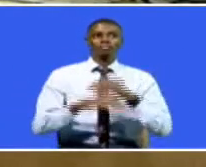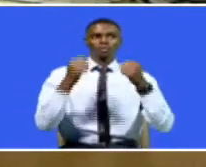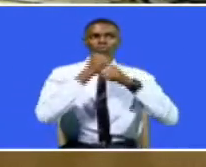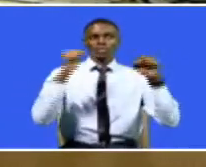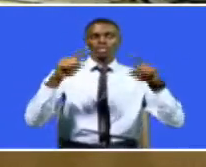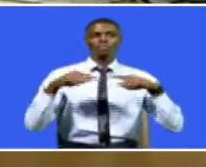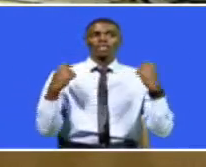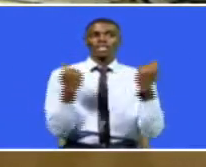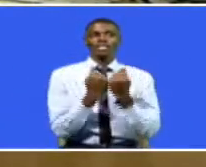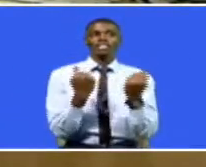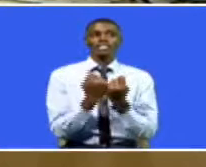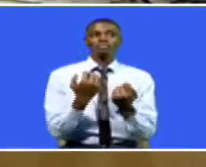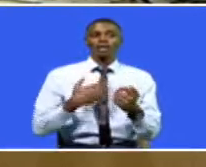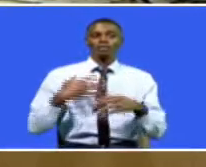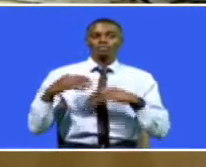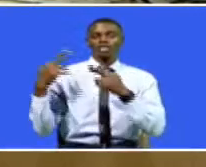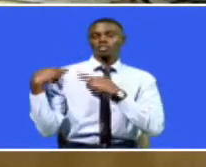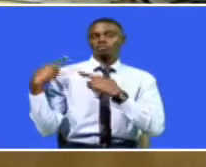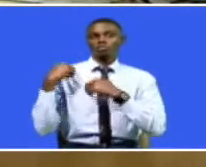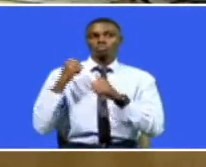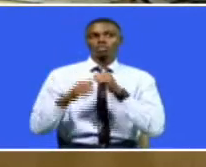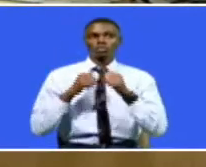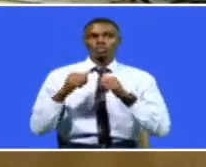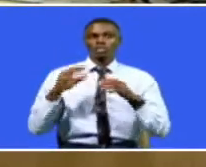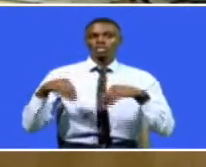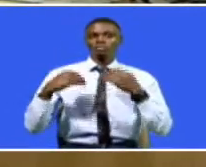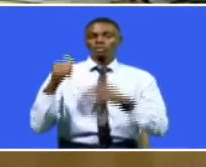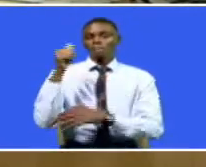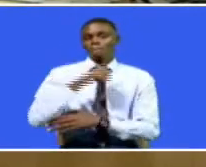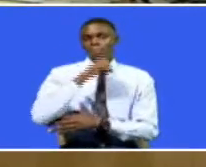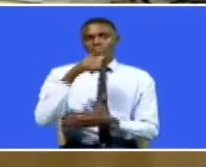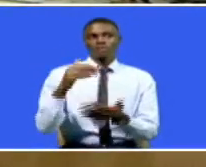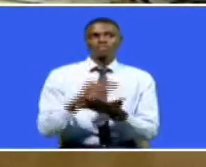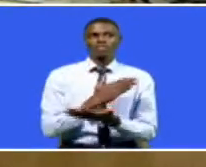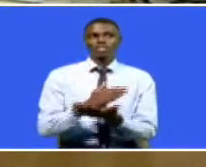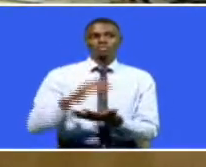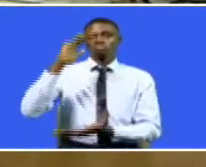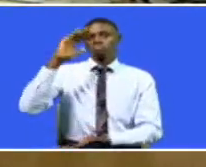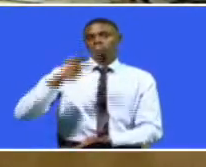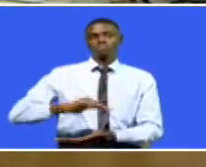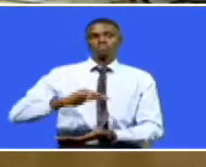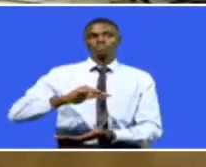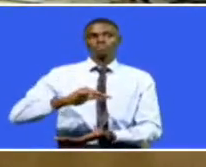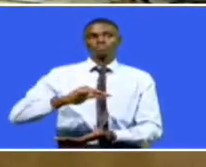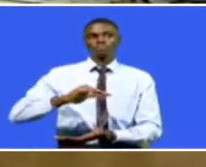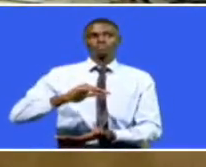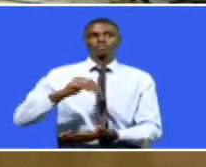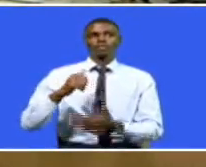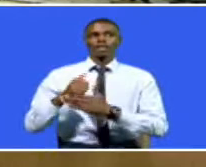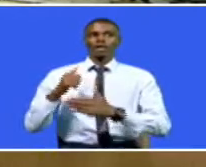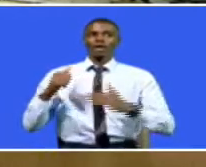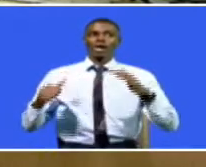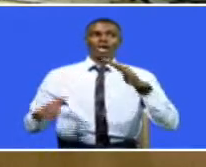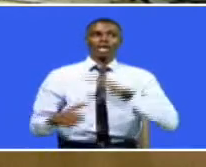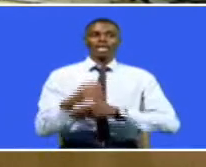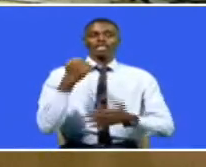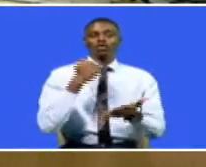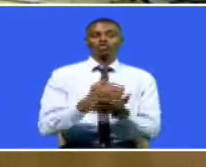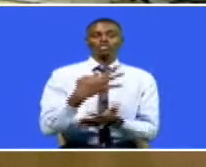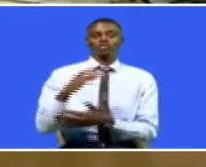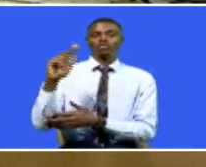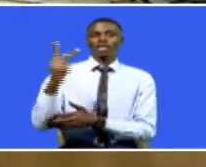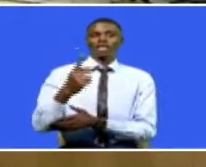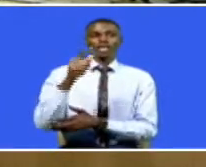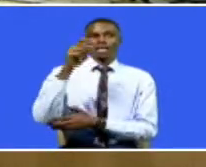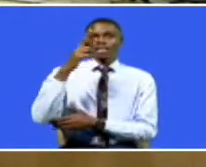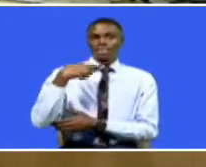team has been tasked to establish a private sector drought mitigation appeal fund under the auspices of the Kenya Red